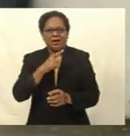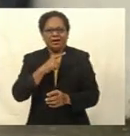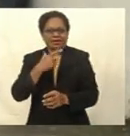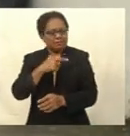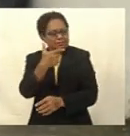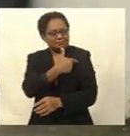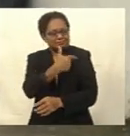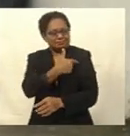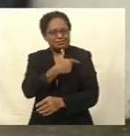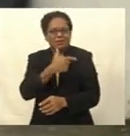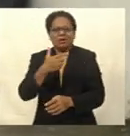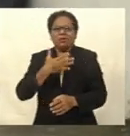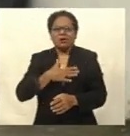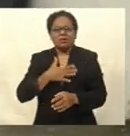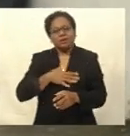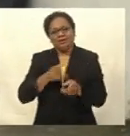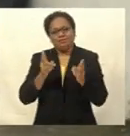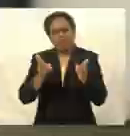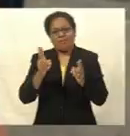normalcy.